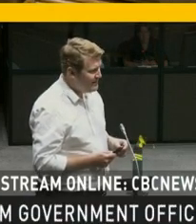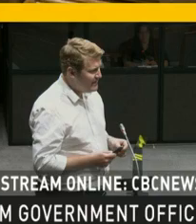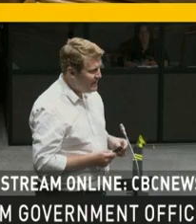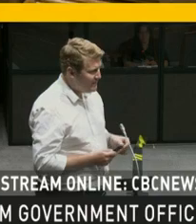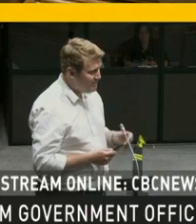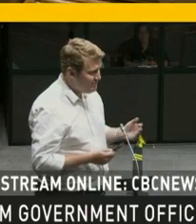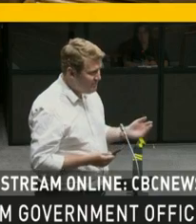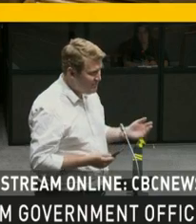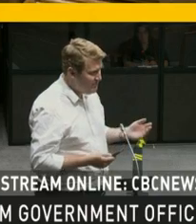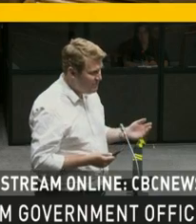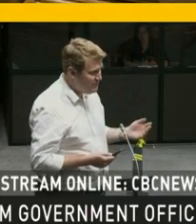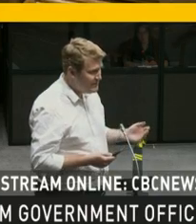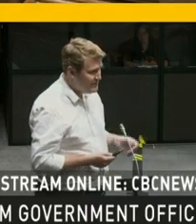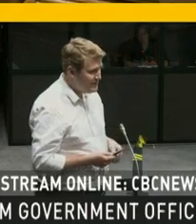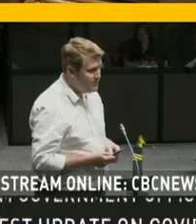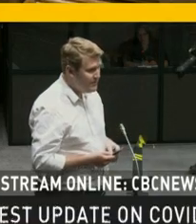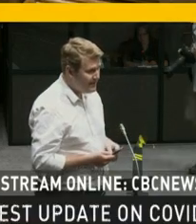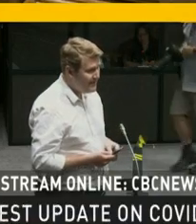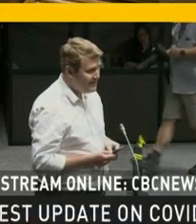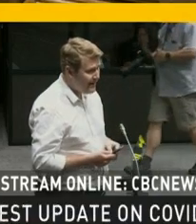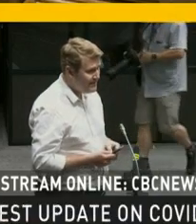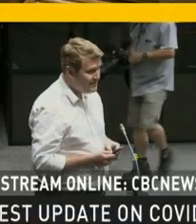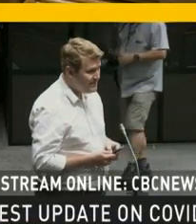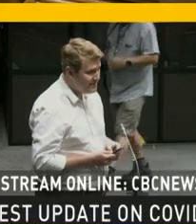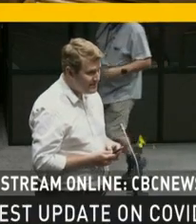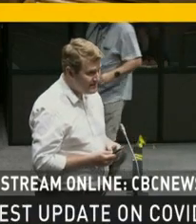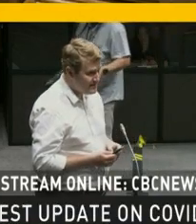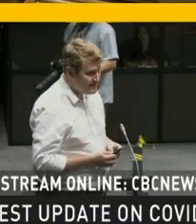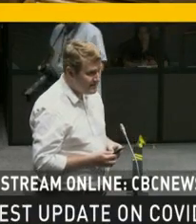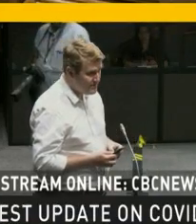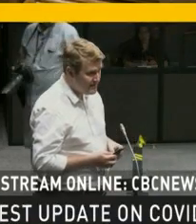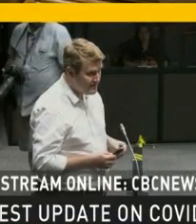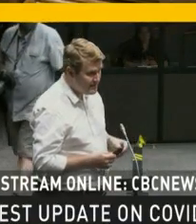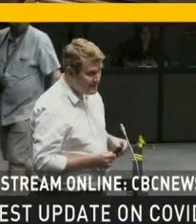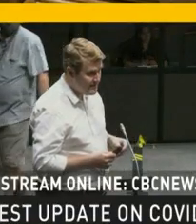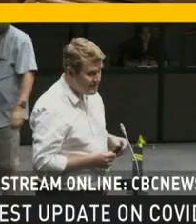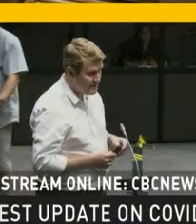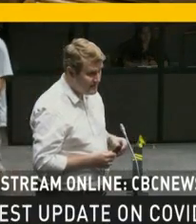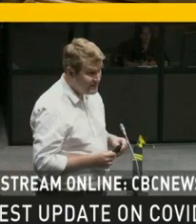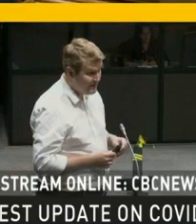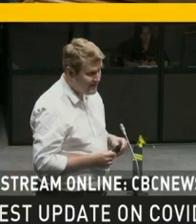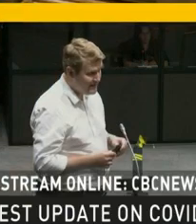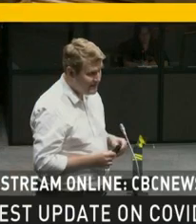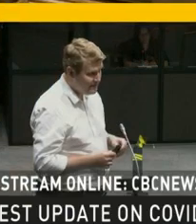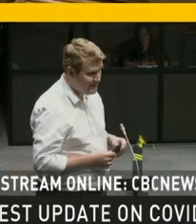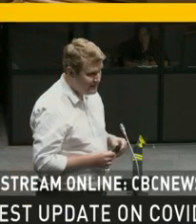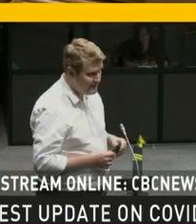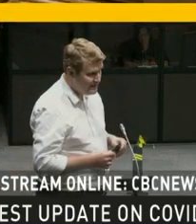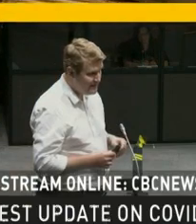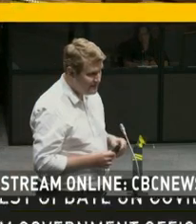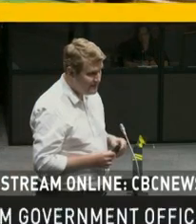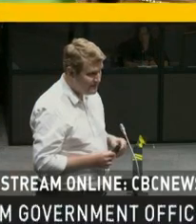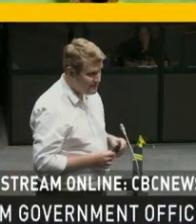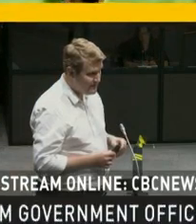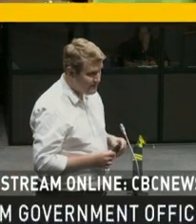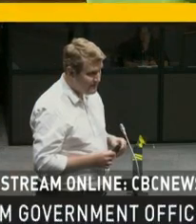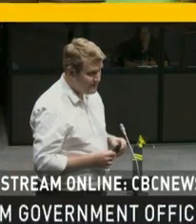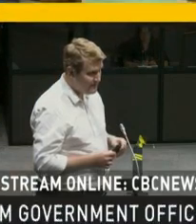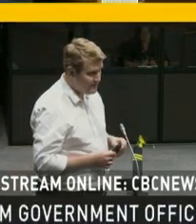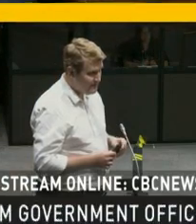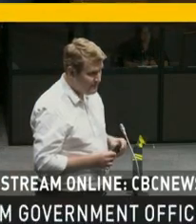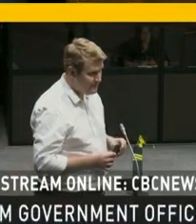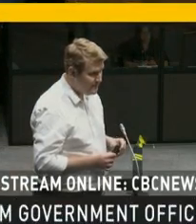racialized Canadians face on a daily basis. We have much work to do, but we will do it together. Mr. Singh.